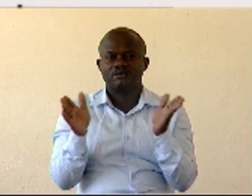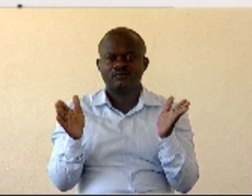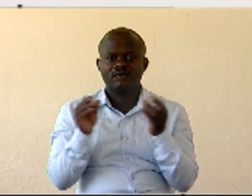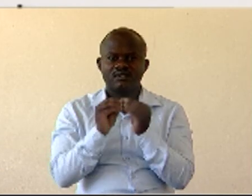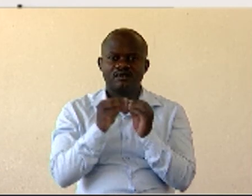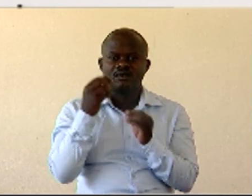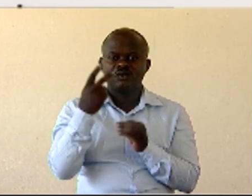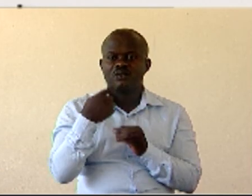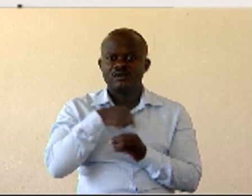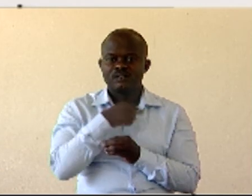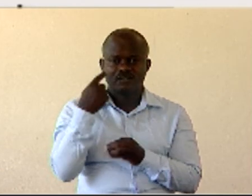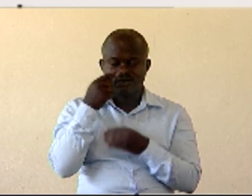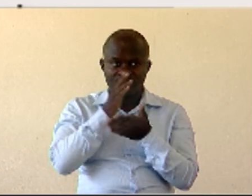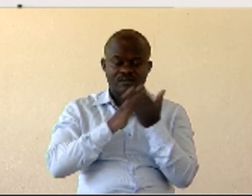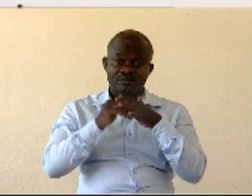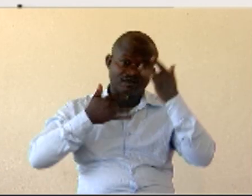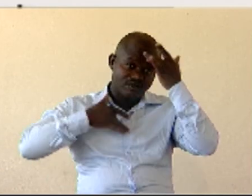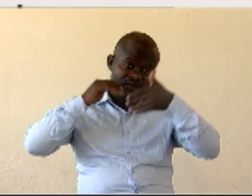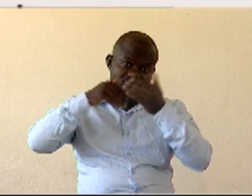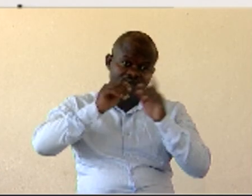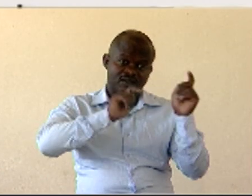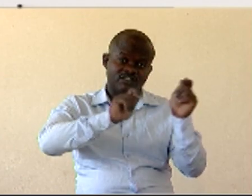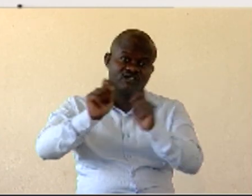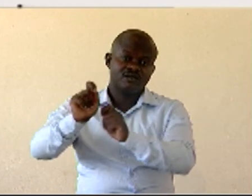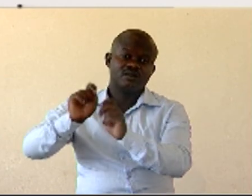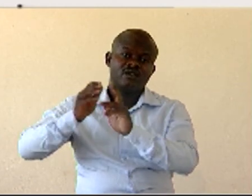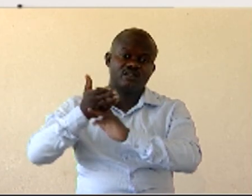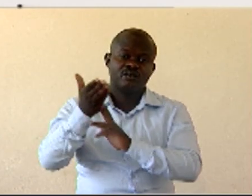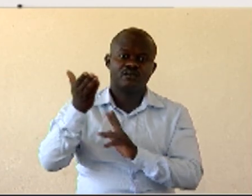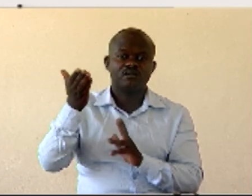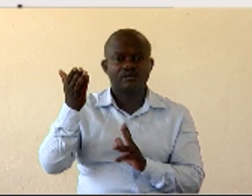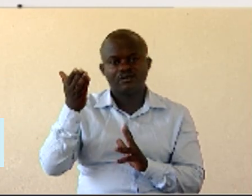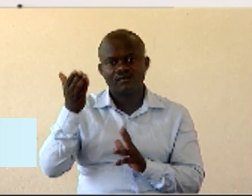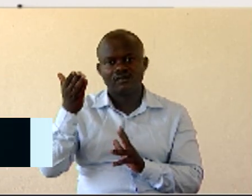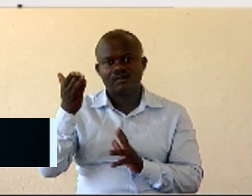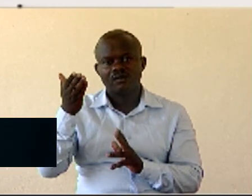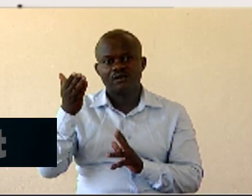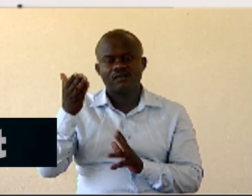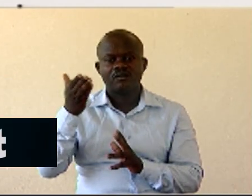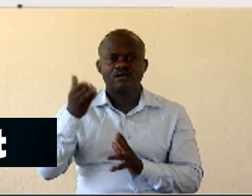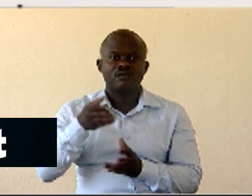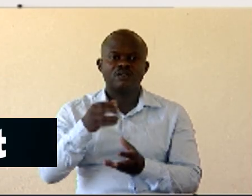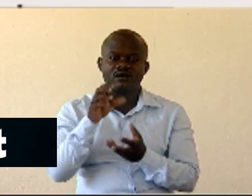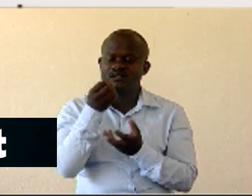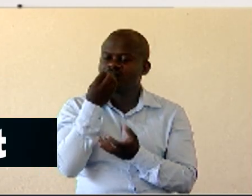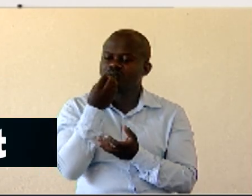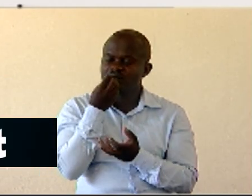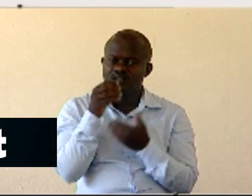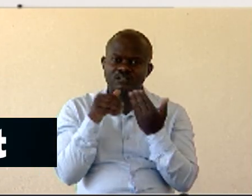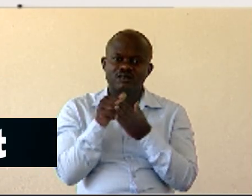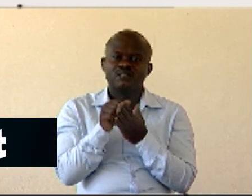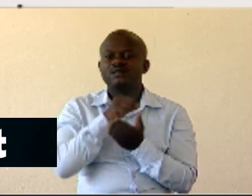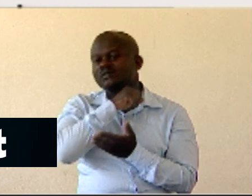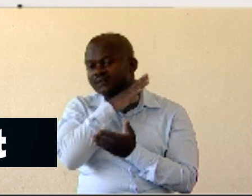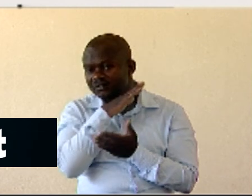2, we said some of diseases can also be transmitted through consumption. Taking food that has been